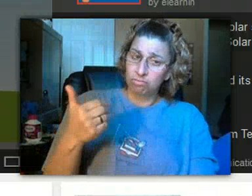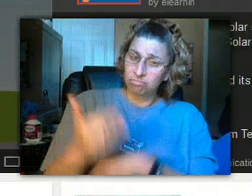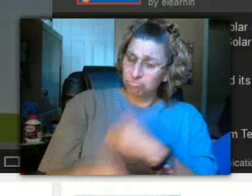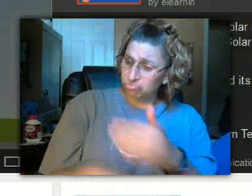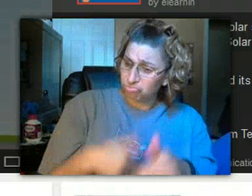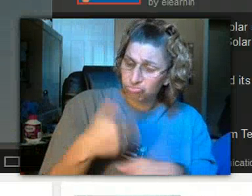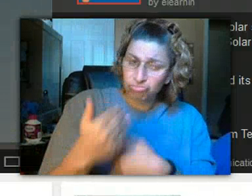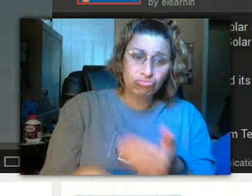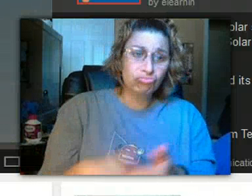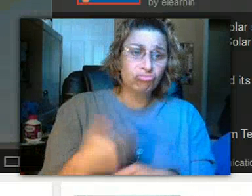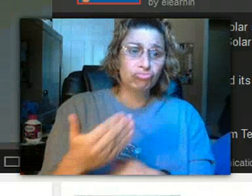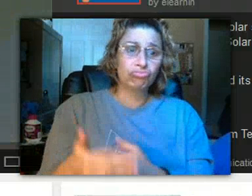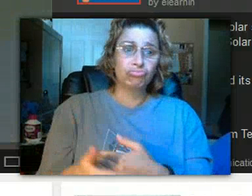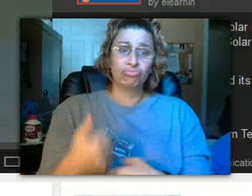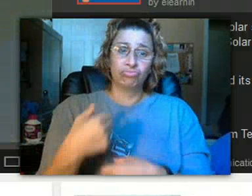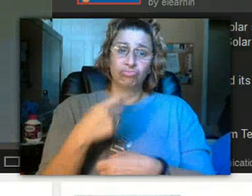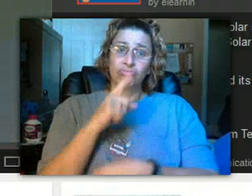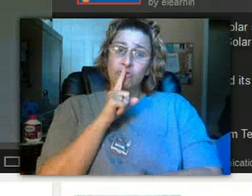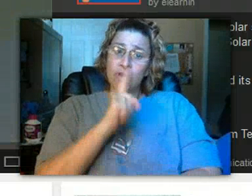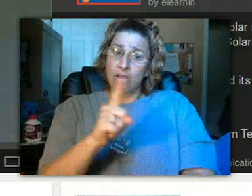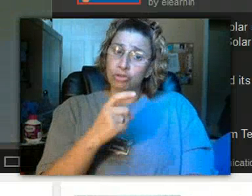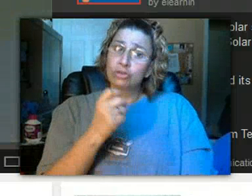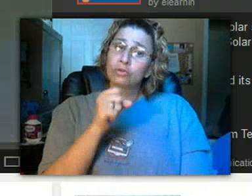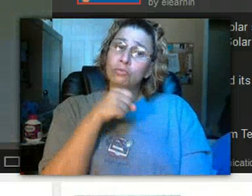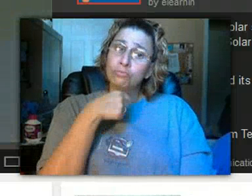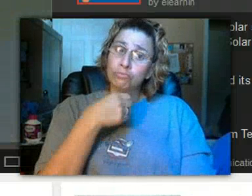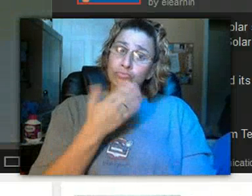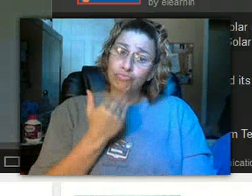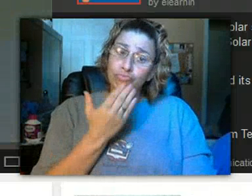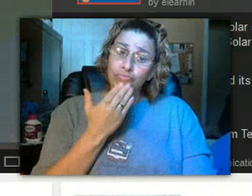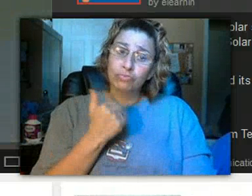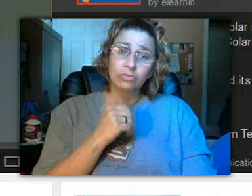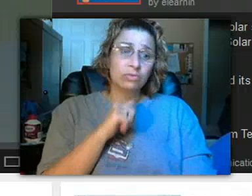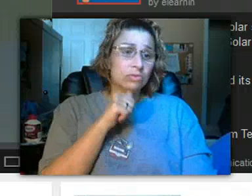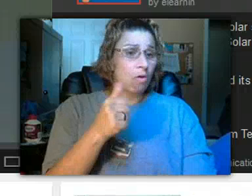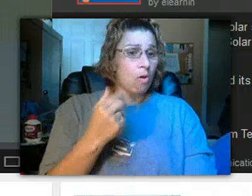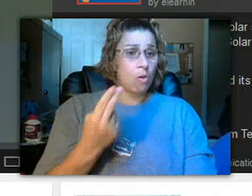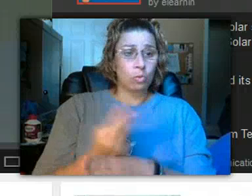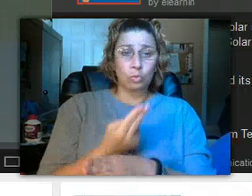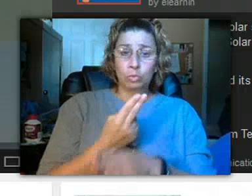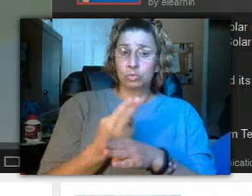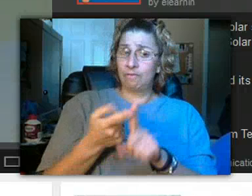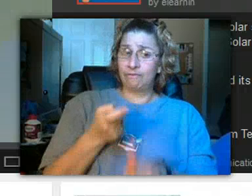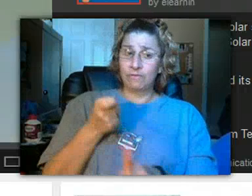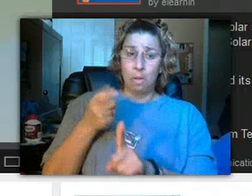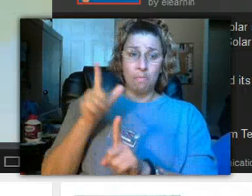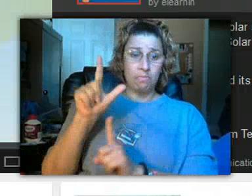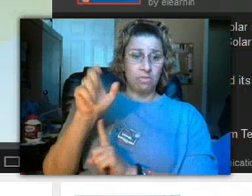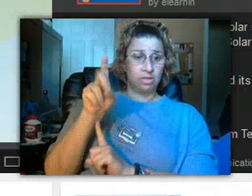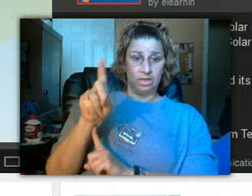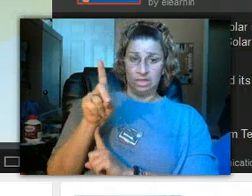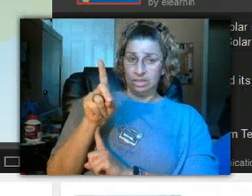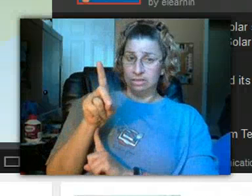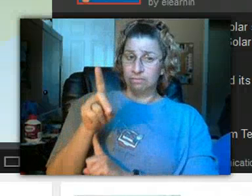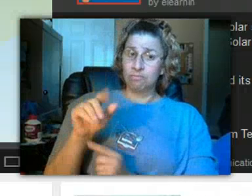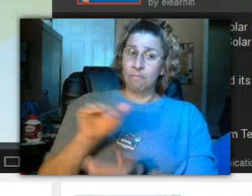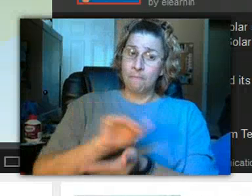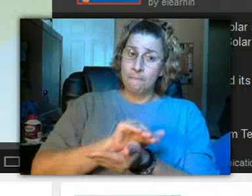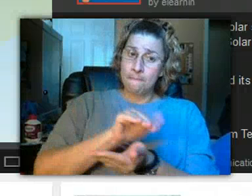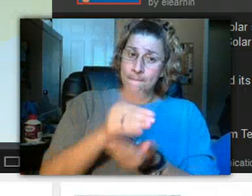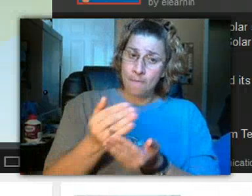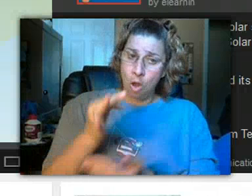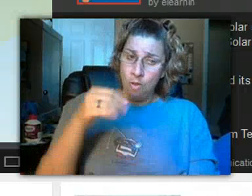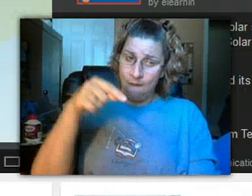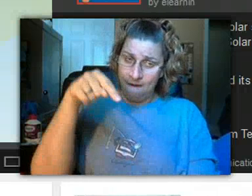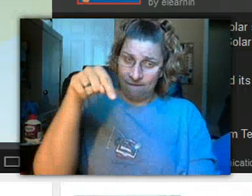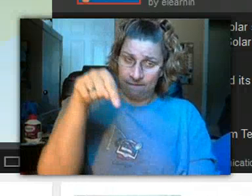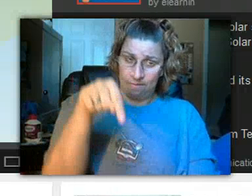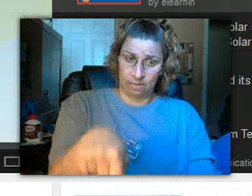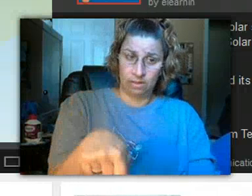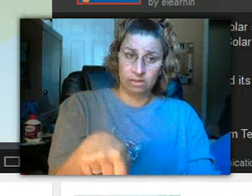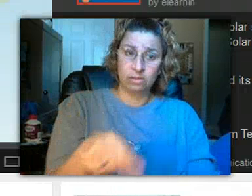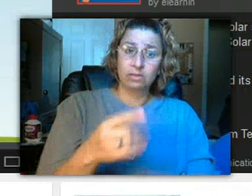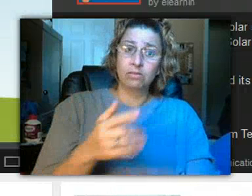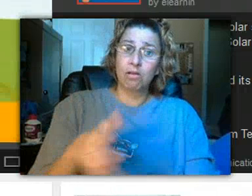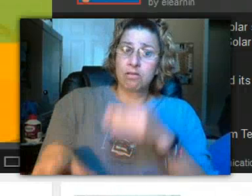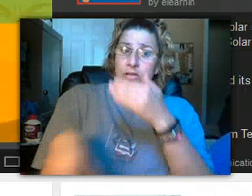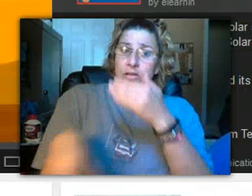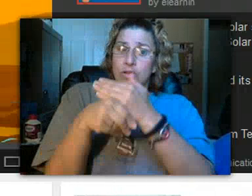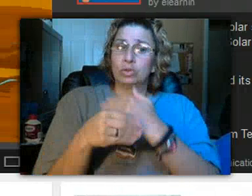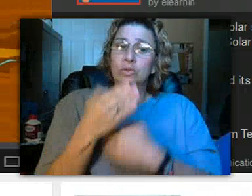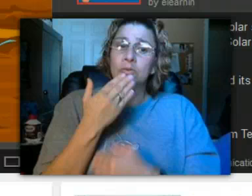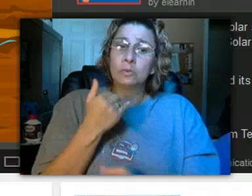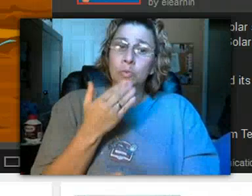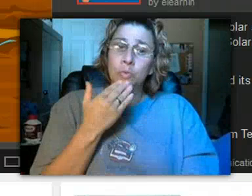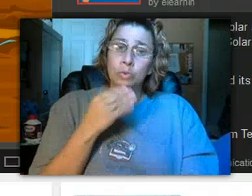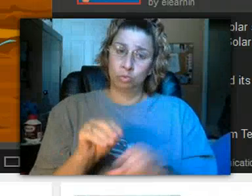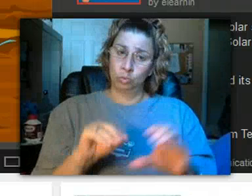extra glucose, which is not used, is stored in the form of starch in the leaves. Some amount of this extra glucose